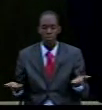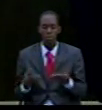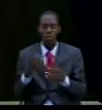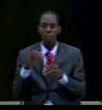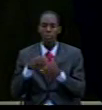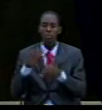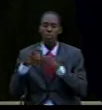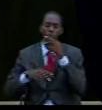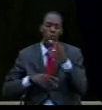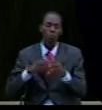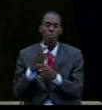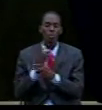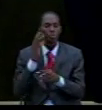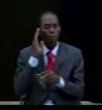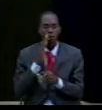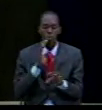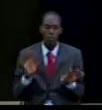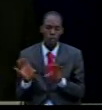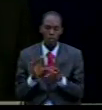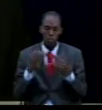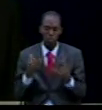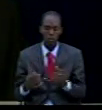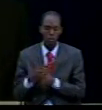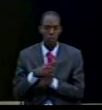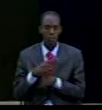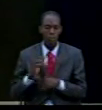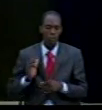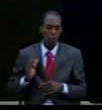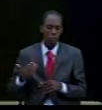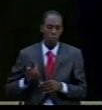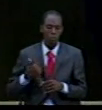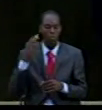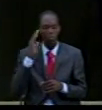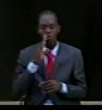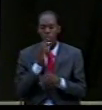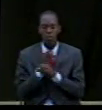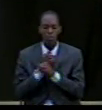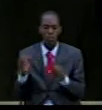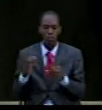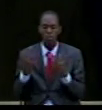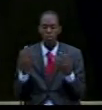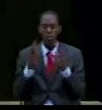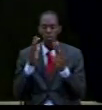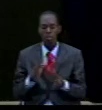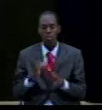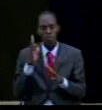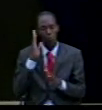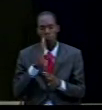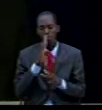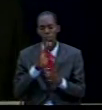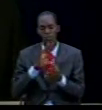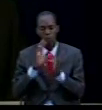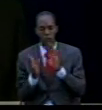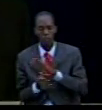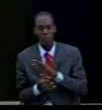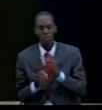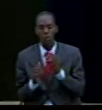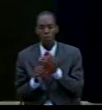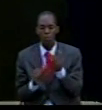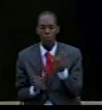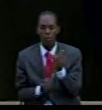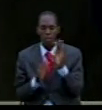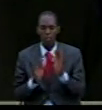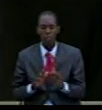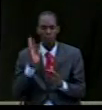today. Souls will be saved, sinners will be converted, backsliders restored, the